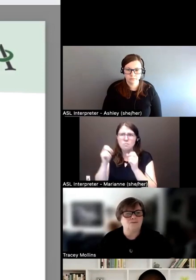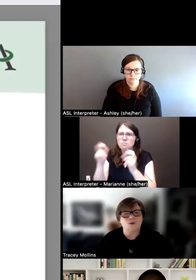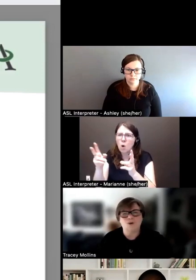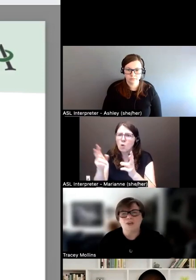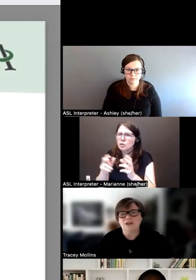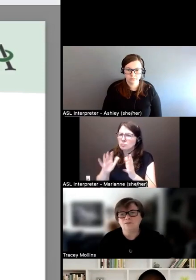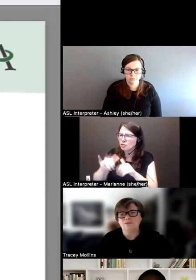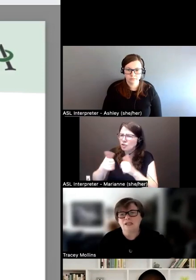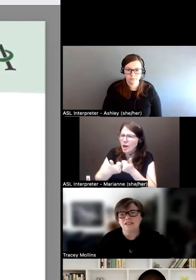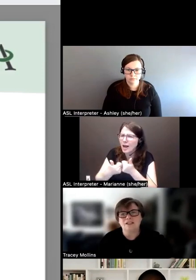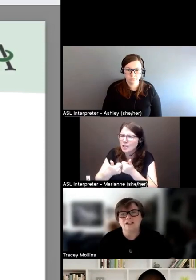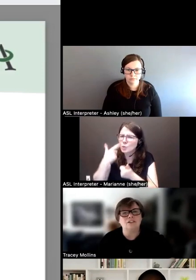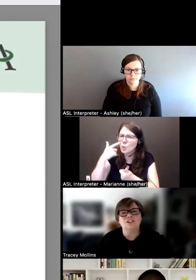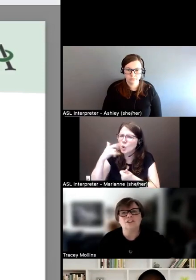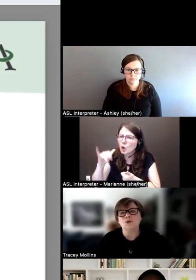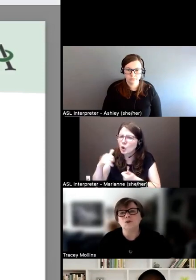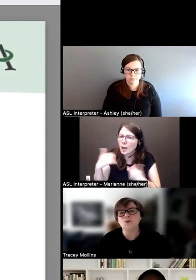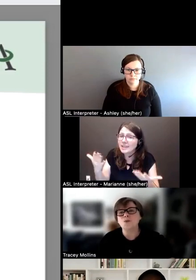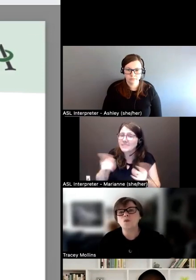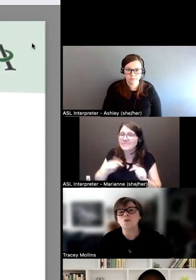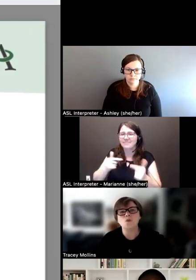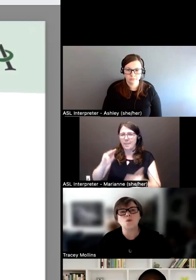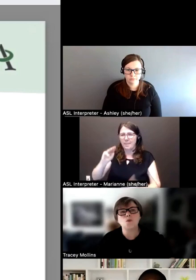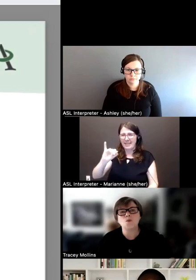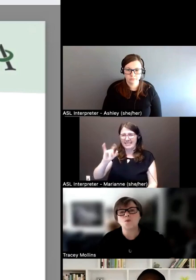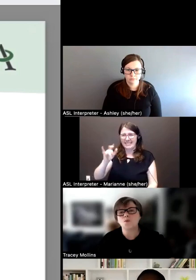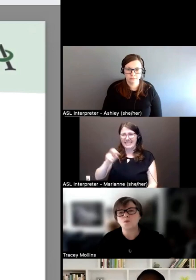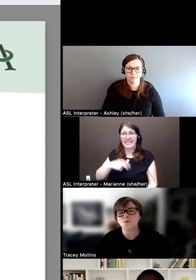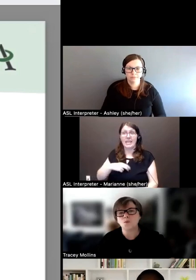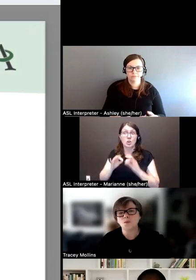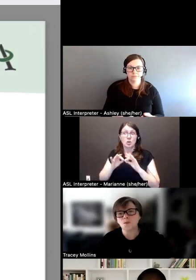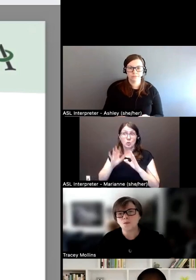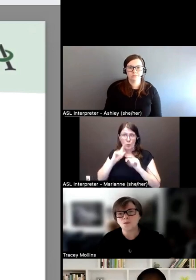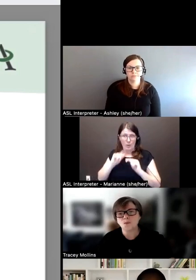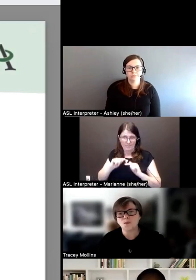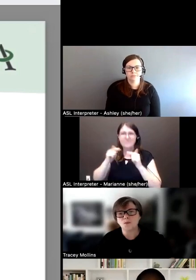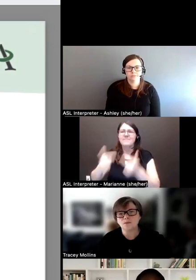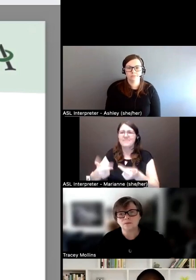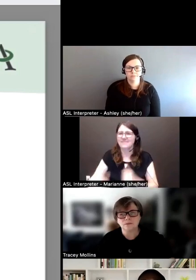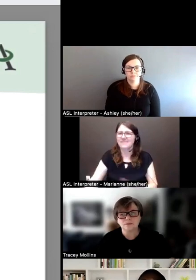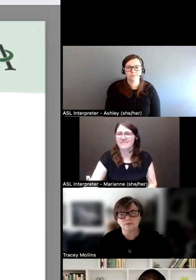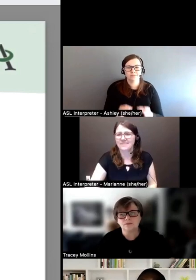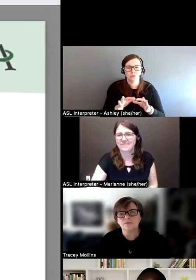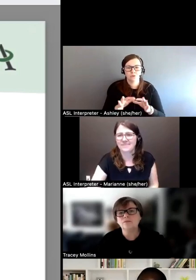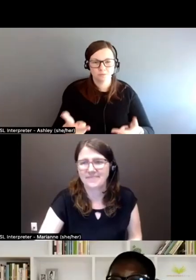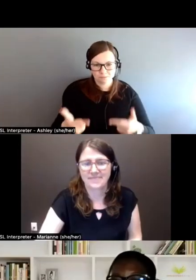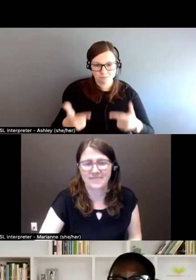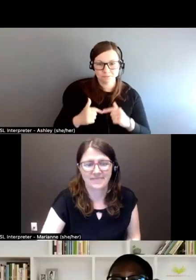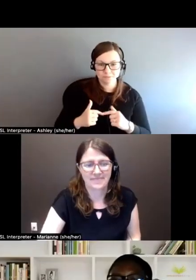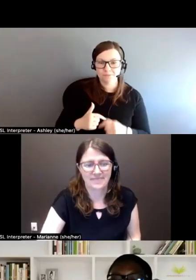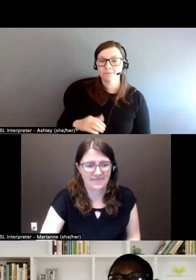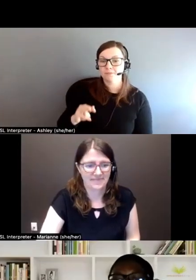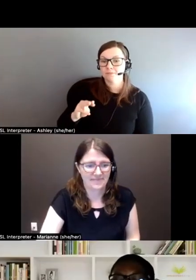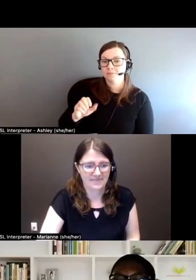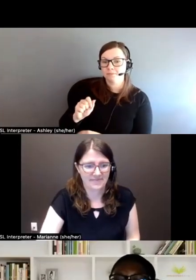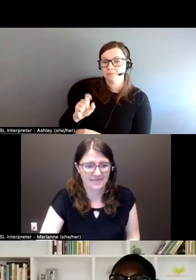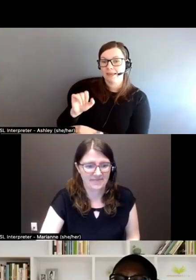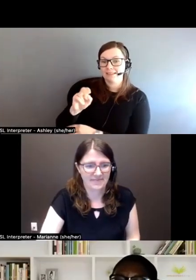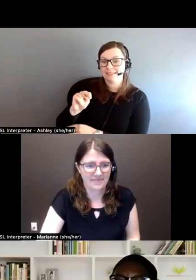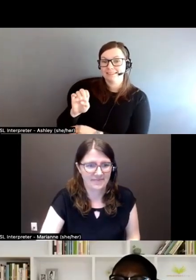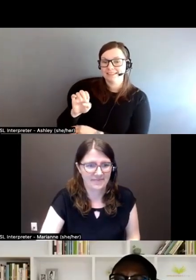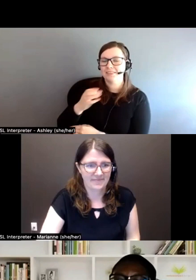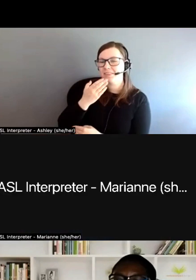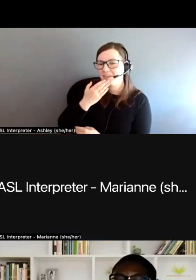again. Okay, Maxine, over to you. Thank you. So as I mentioned, I work